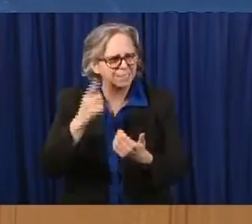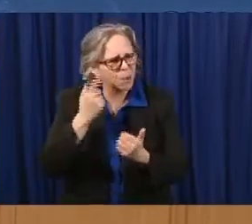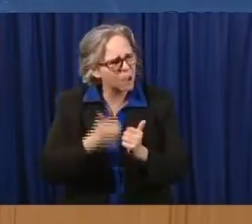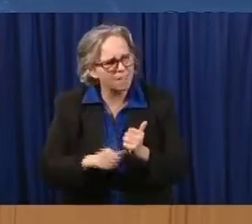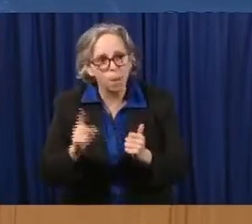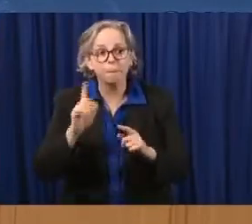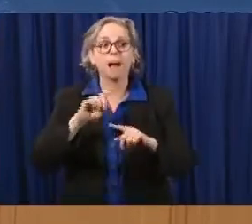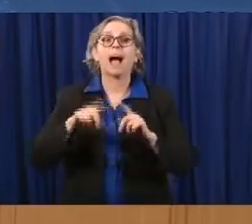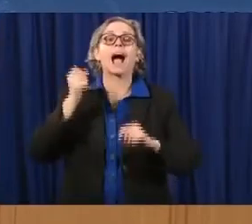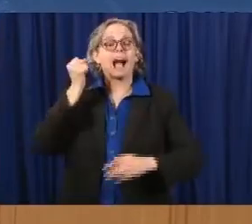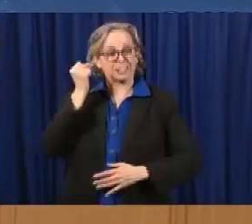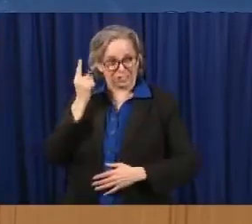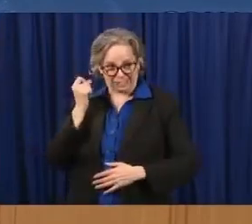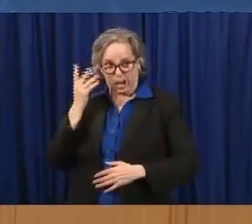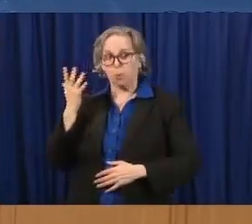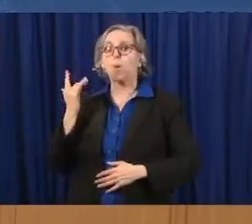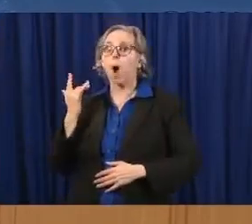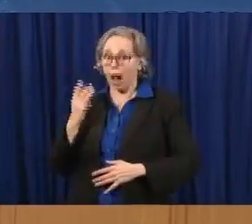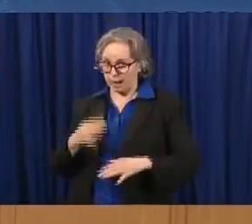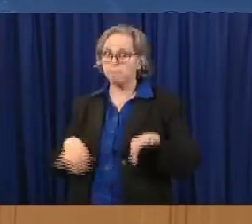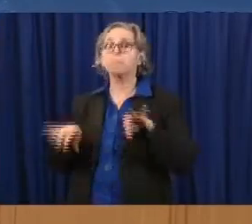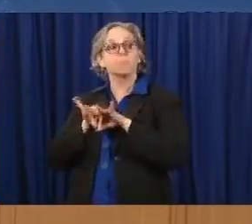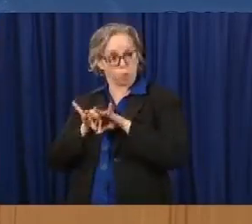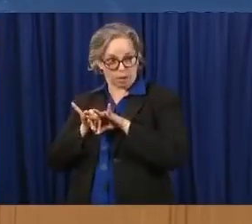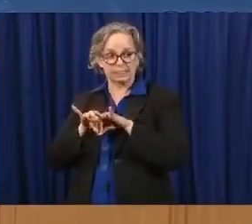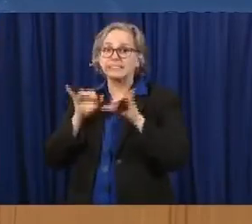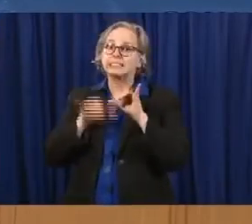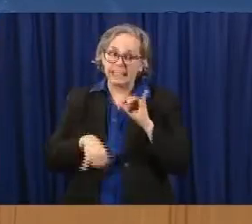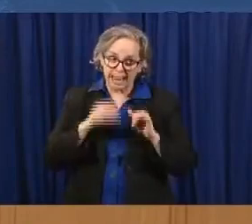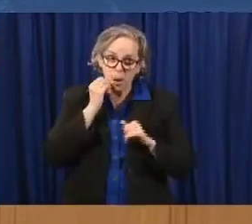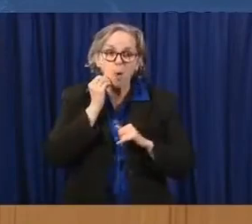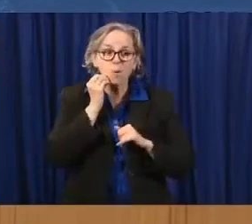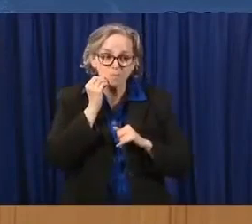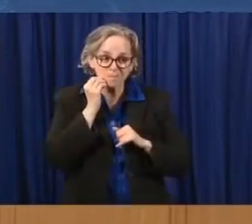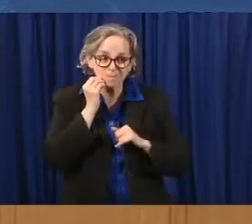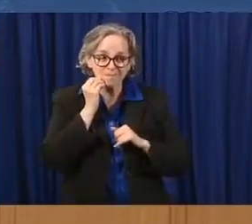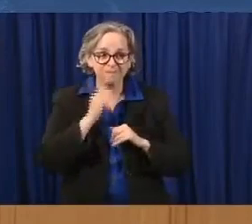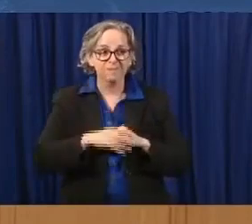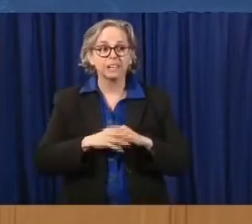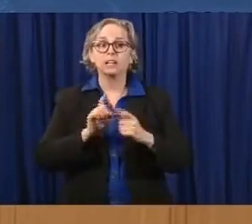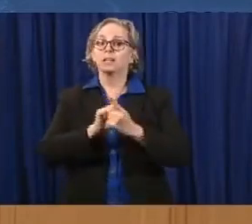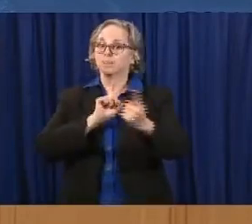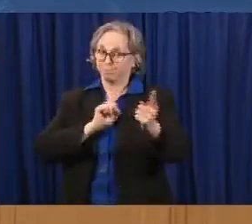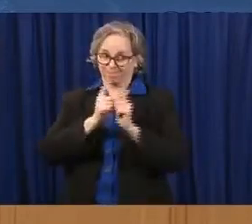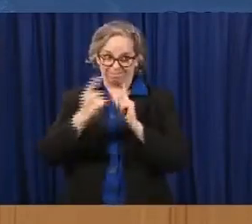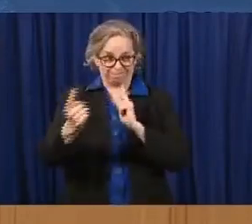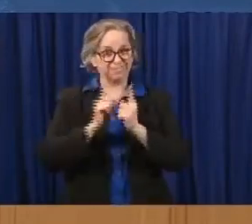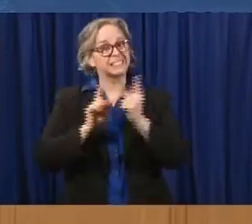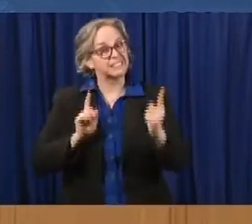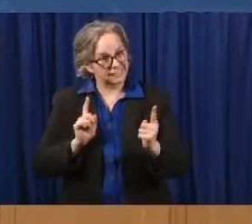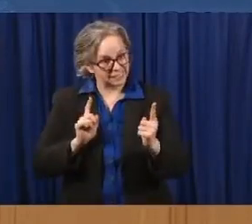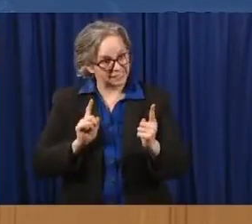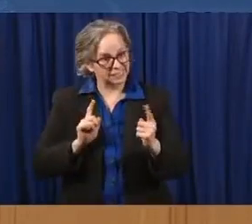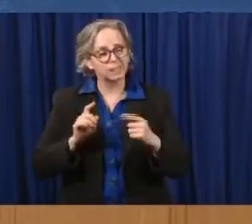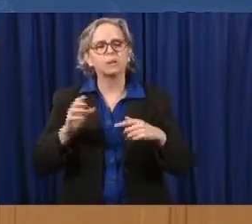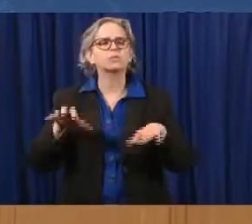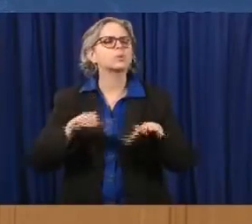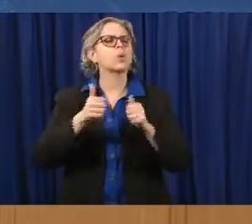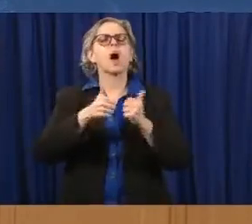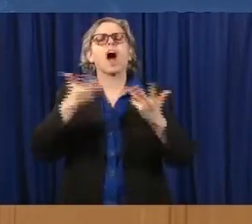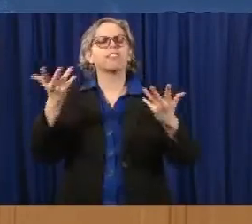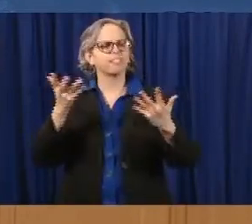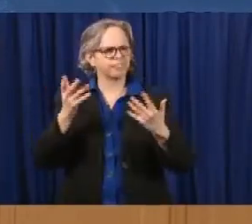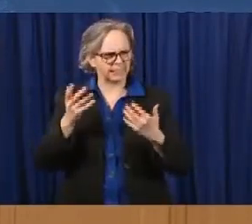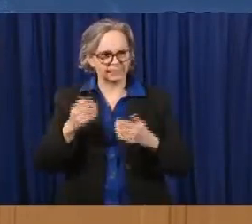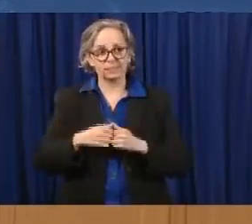why it's so important that we stay home, practice social distancing, and doing other things to stop